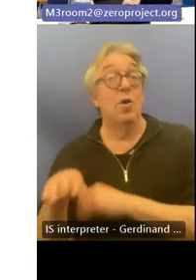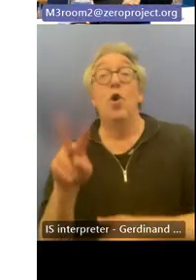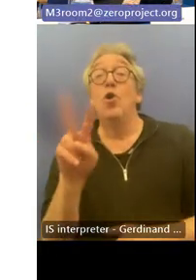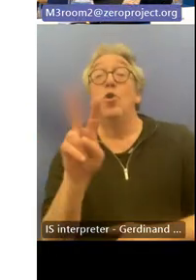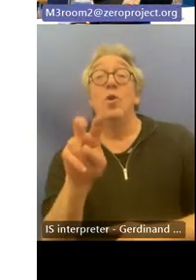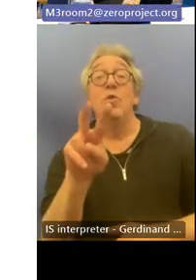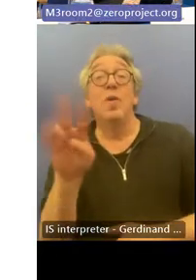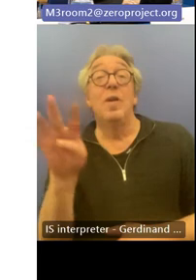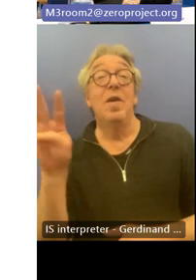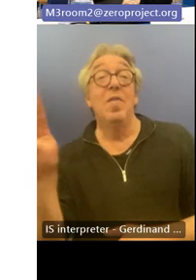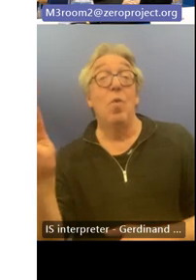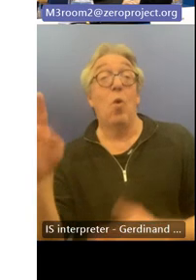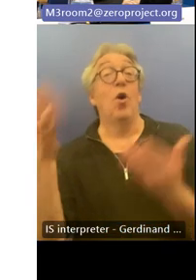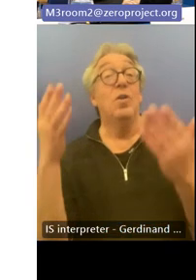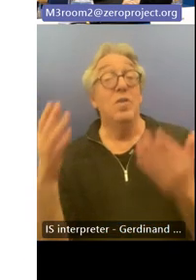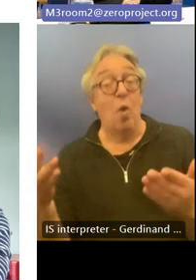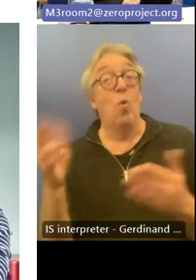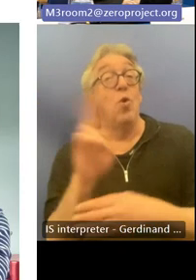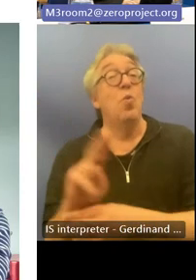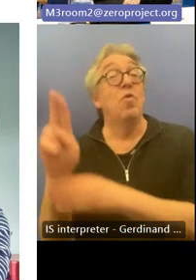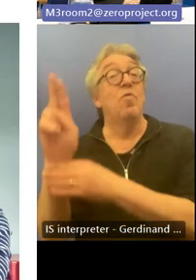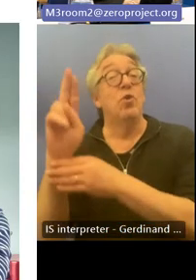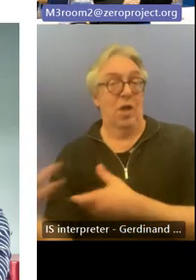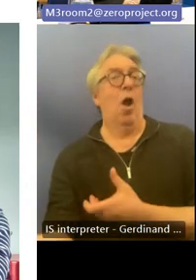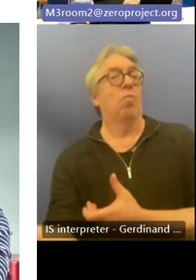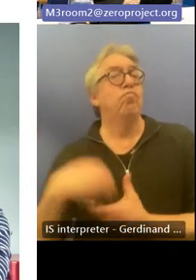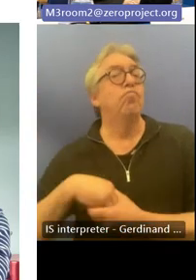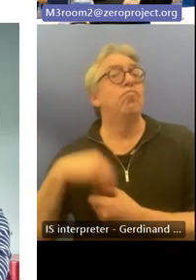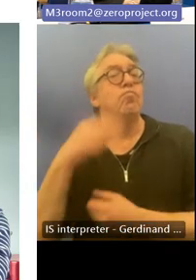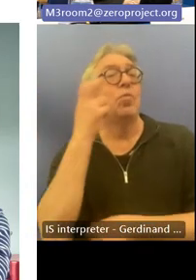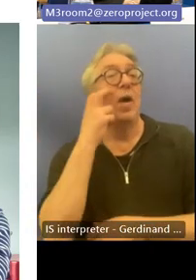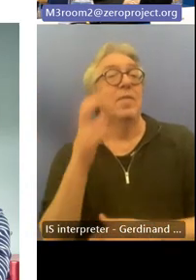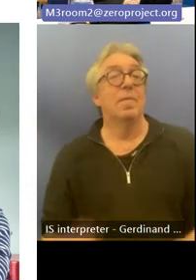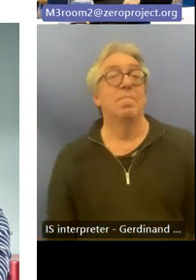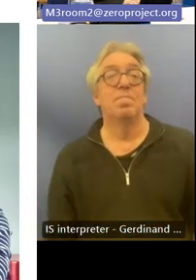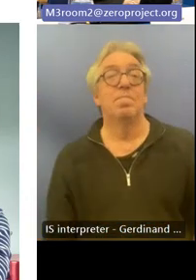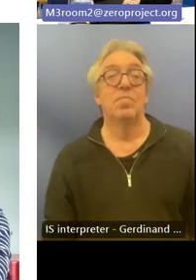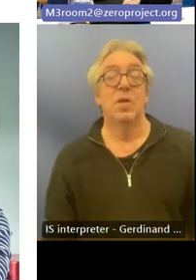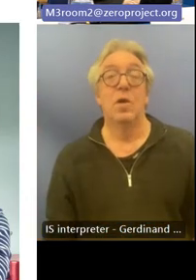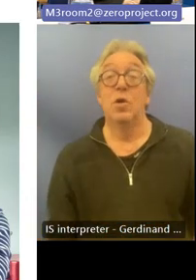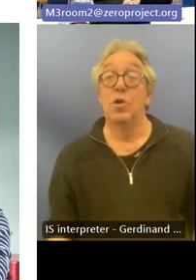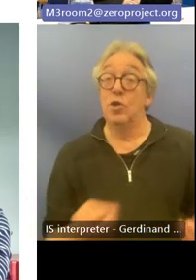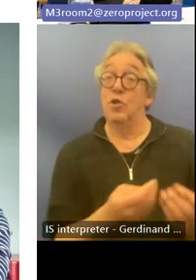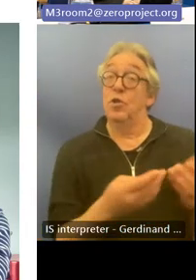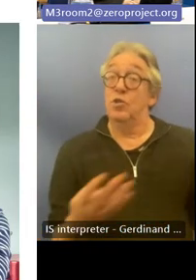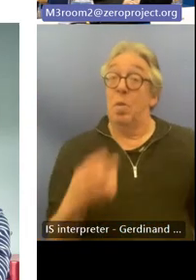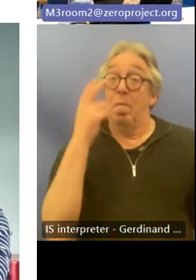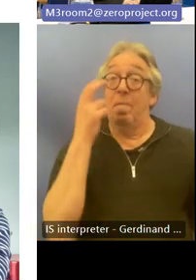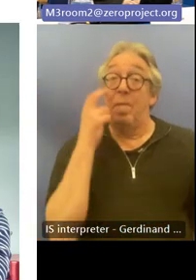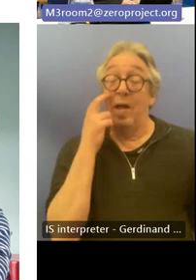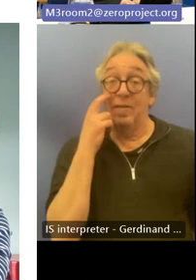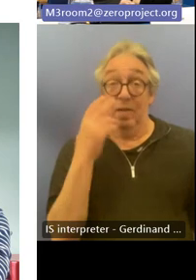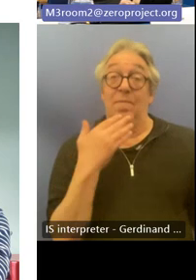Some of our youths are self-employed by scaling up with our project support.